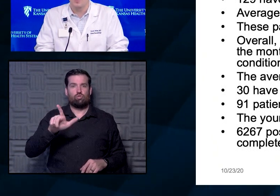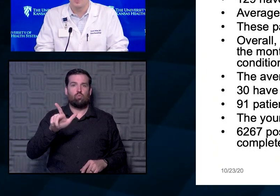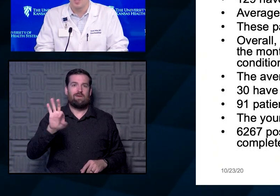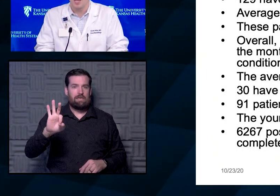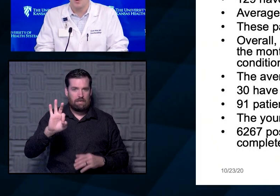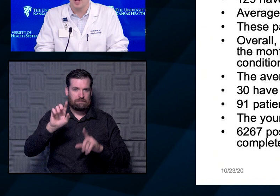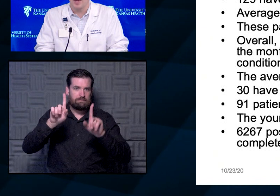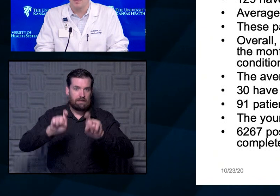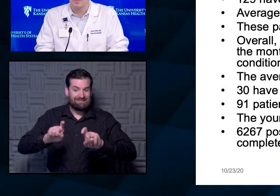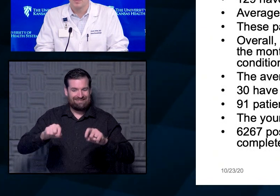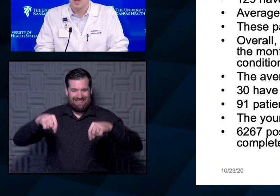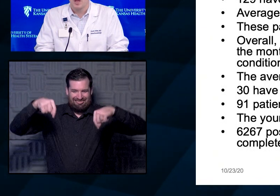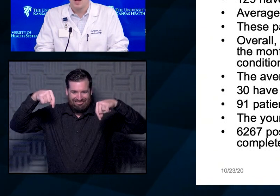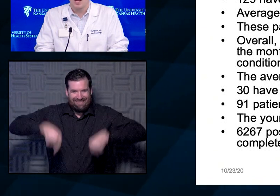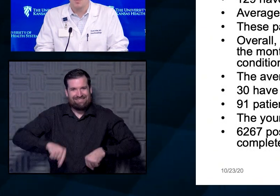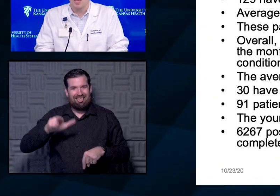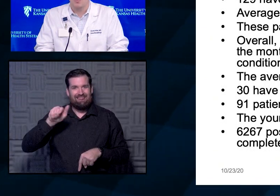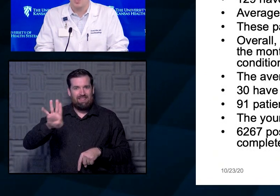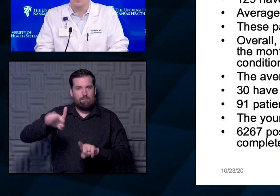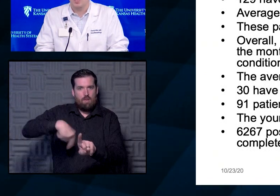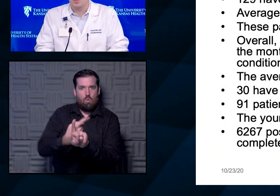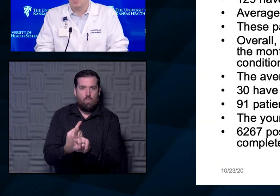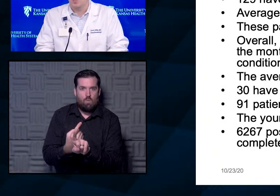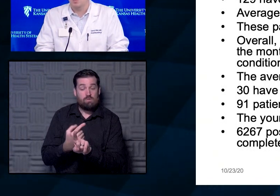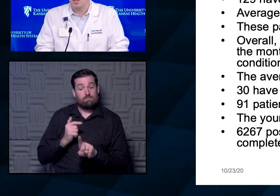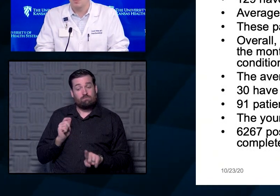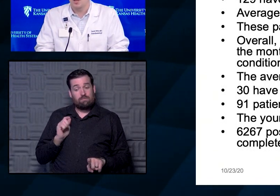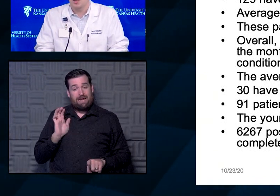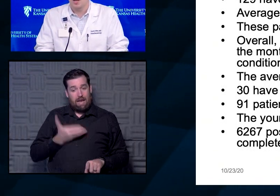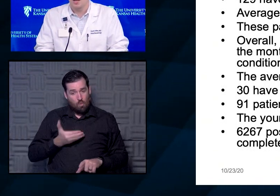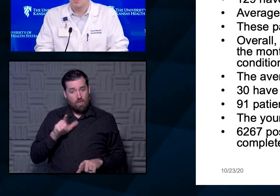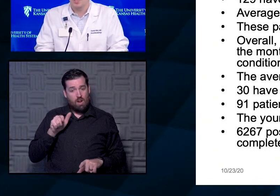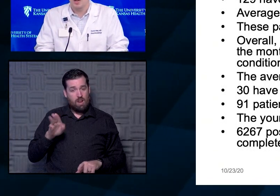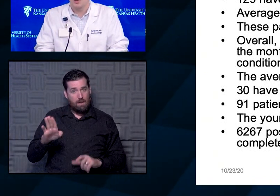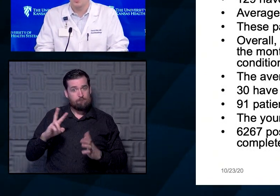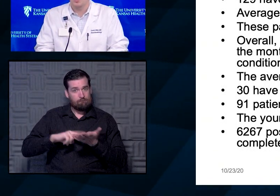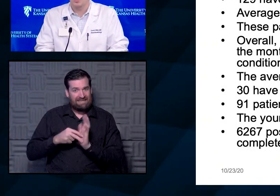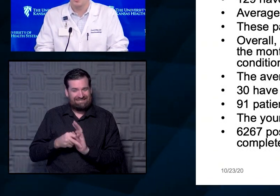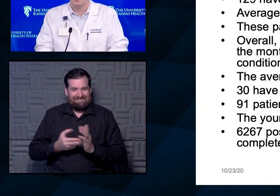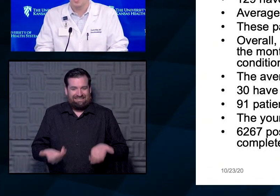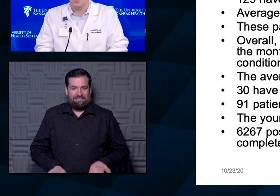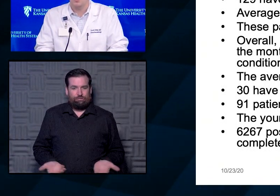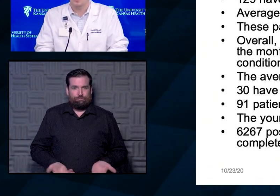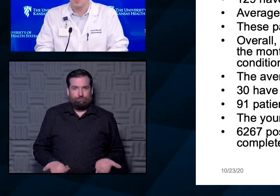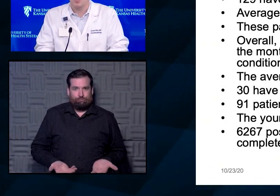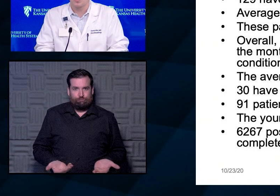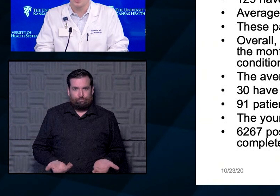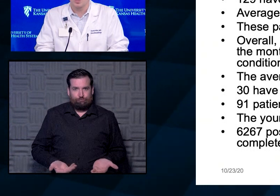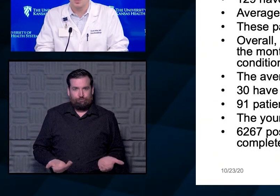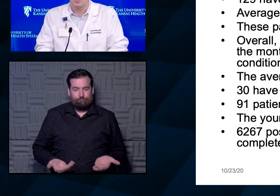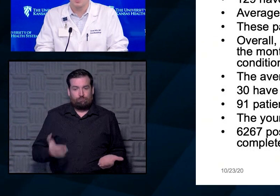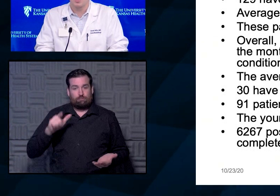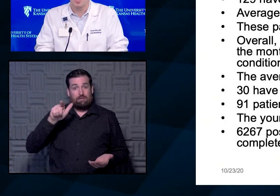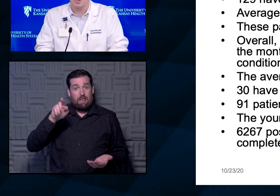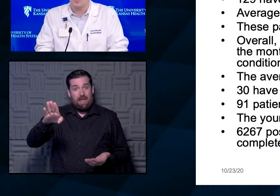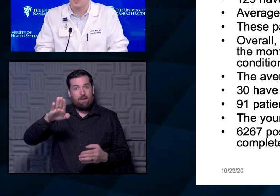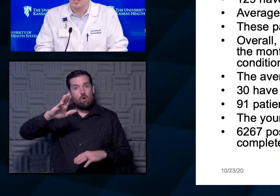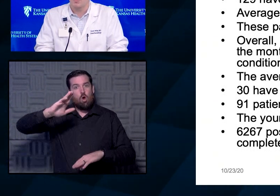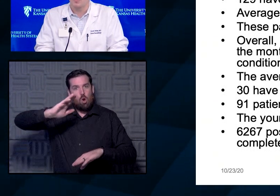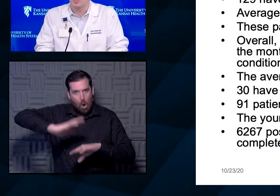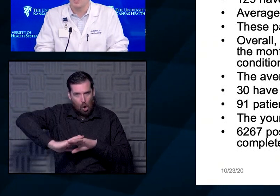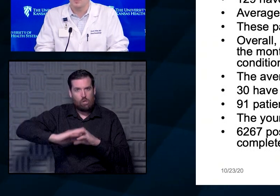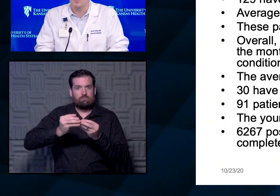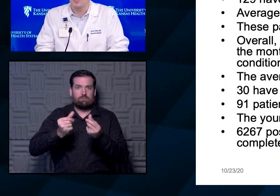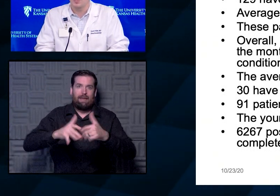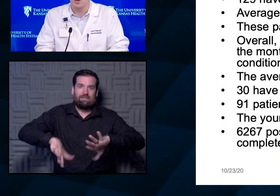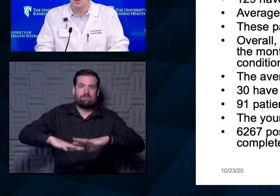103,229 tests in our lab. And when I say in our lab, I mean here in our laboratory on our hospital